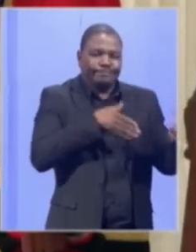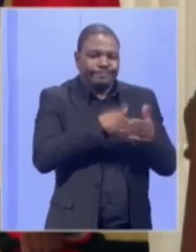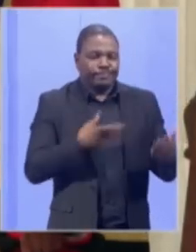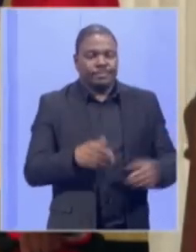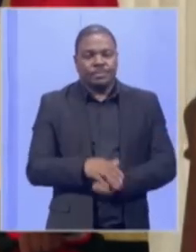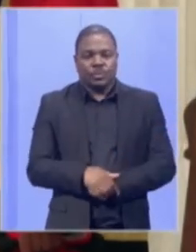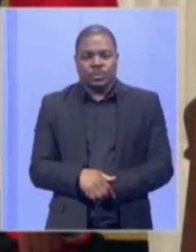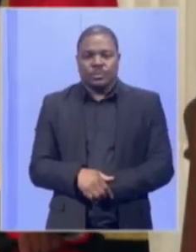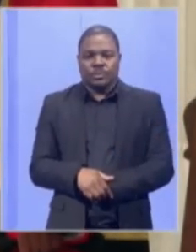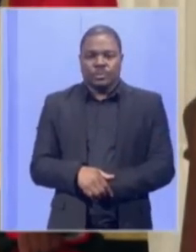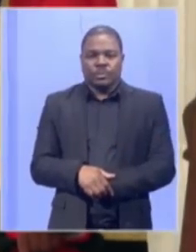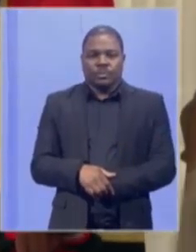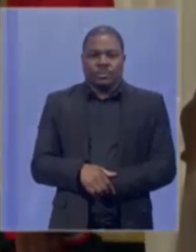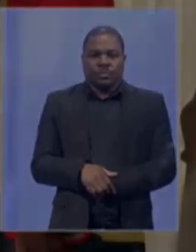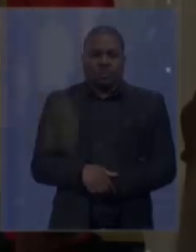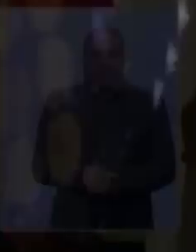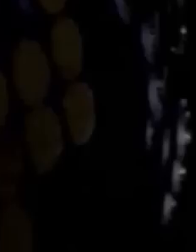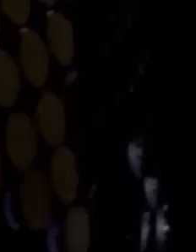Kimberley.